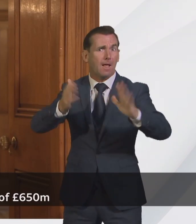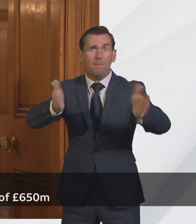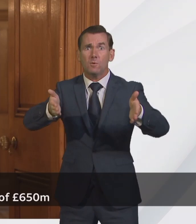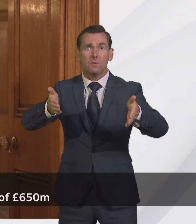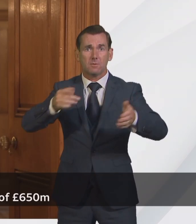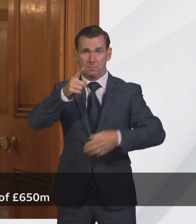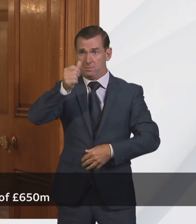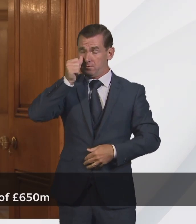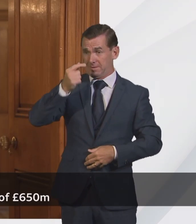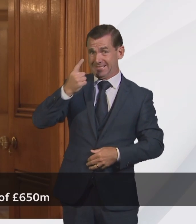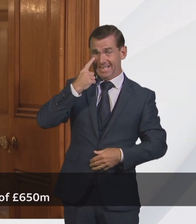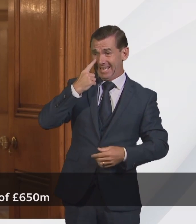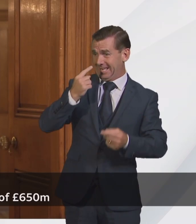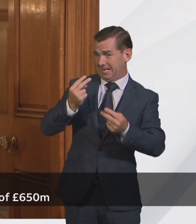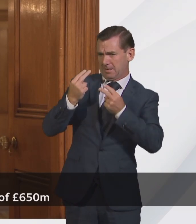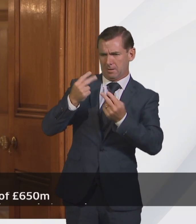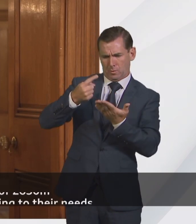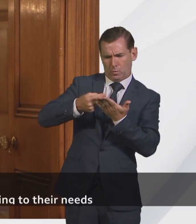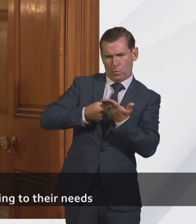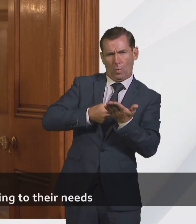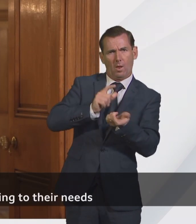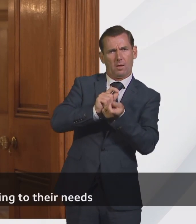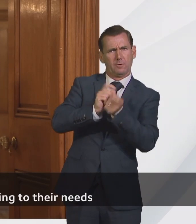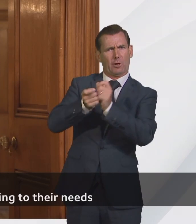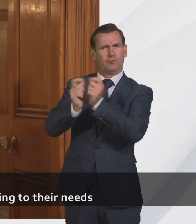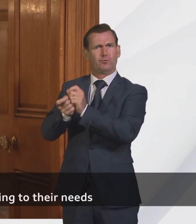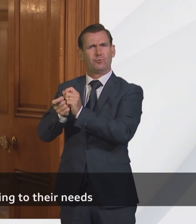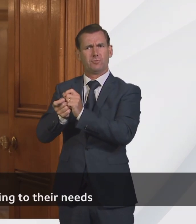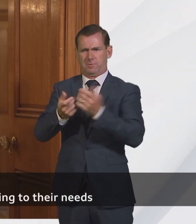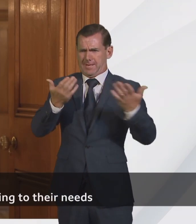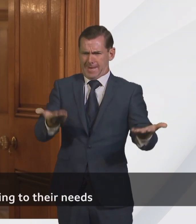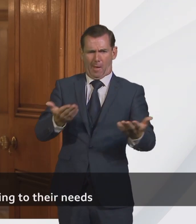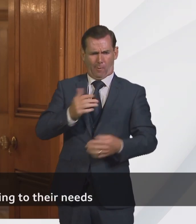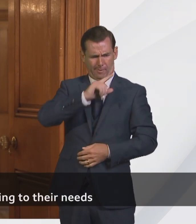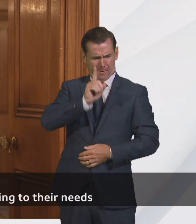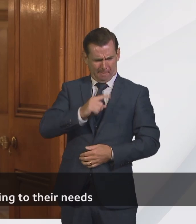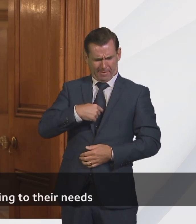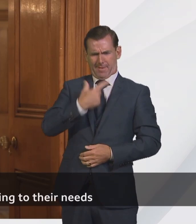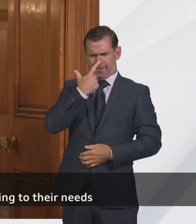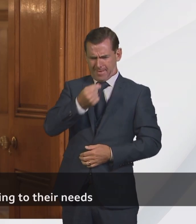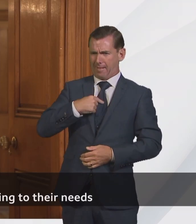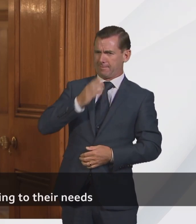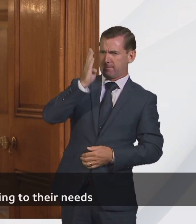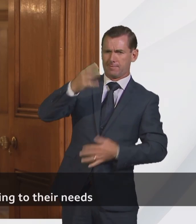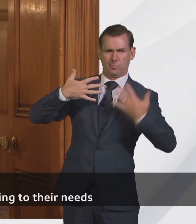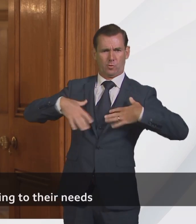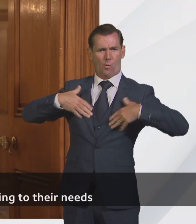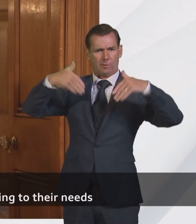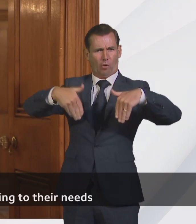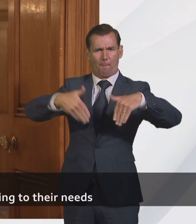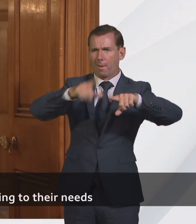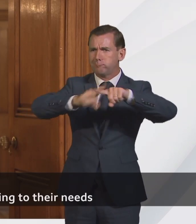seen a relaxation of so much, the opportunity for people to go into non-food retail,